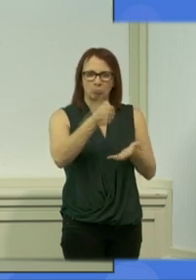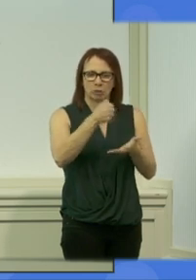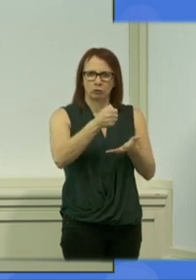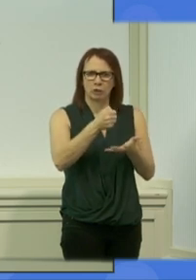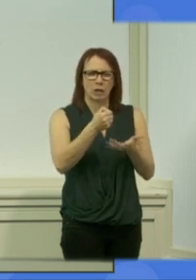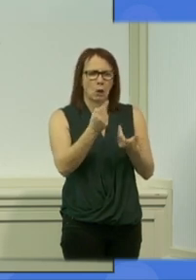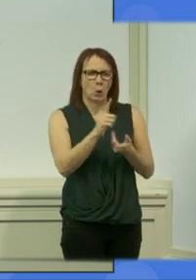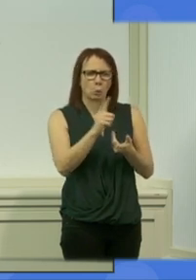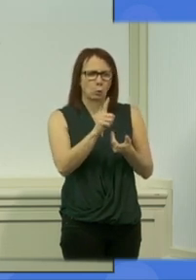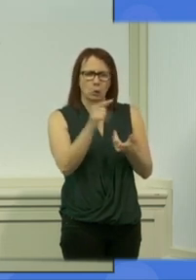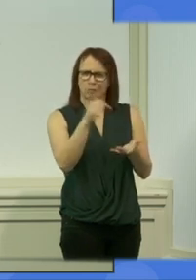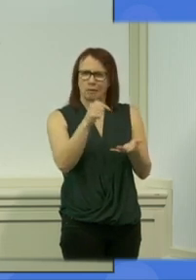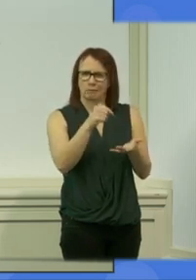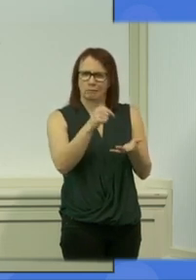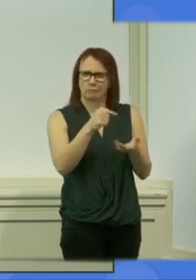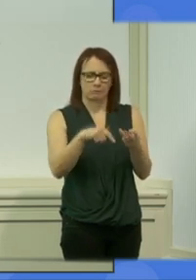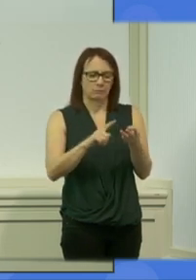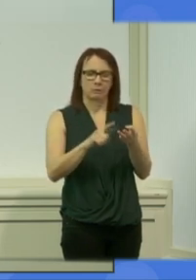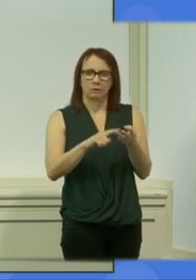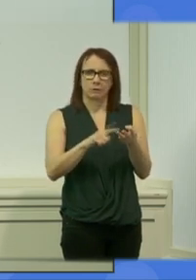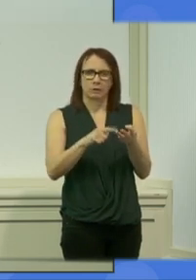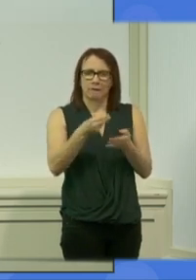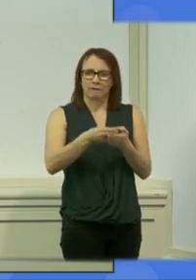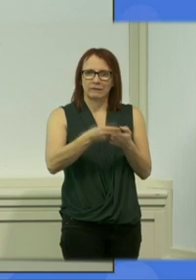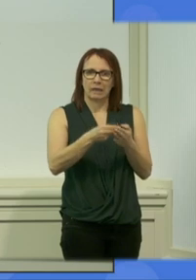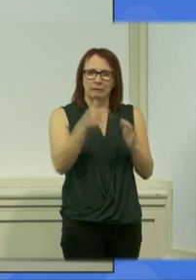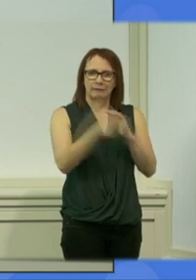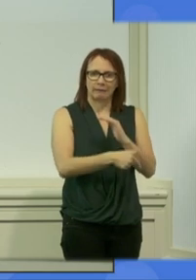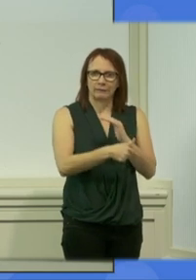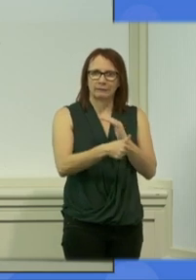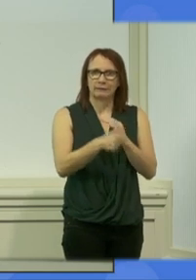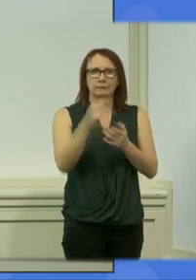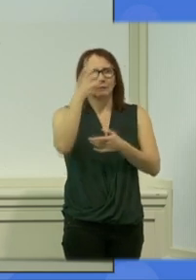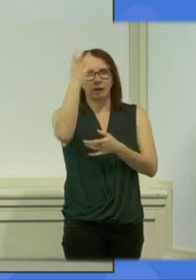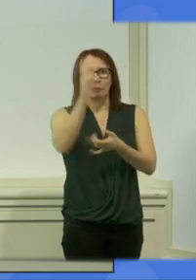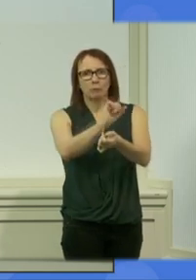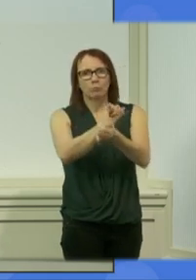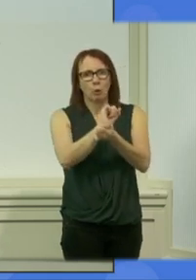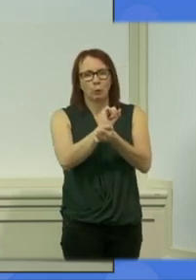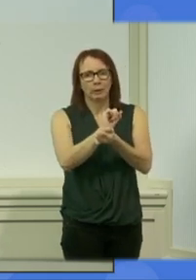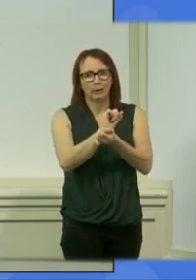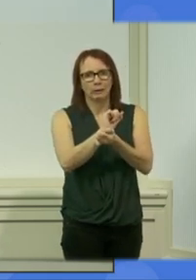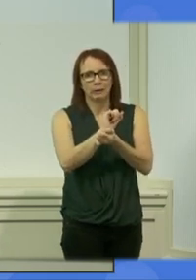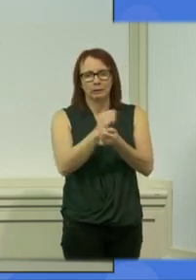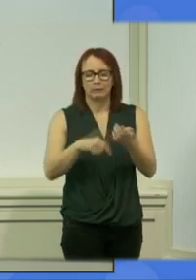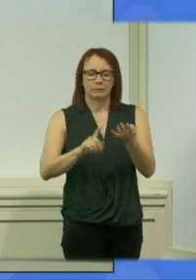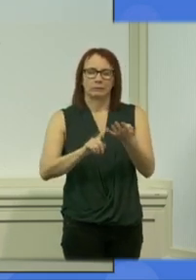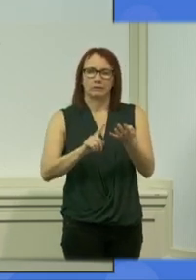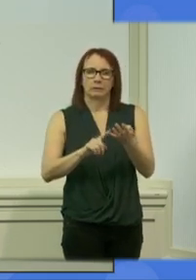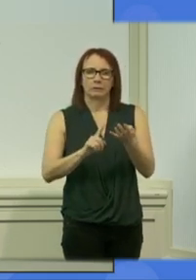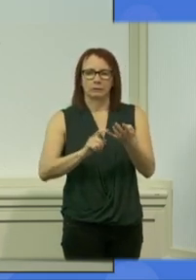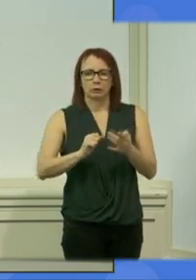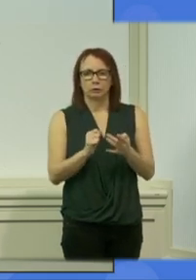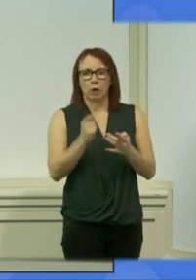how to interpret GERS, the fiscal deficits, government borrowing, and government debt, and Scotland's current and possible